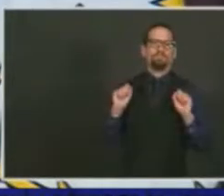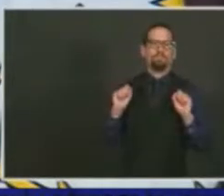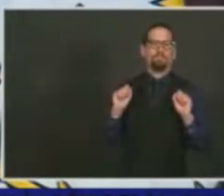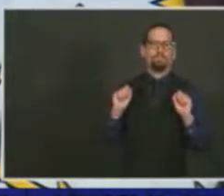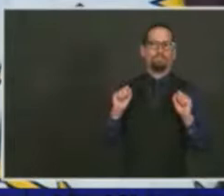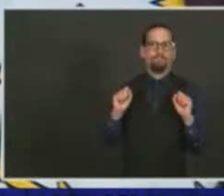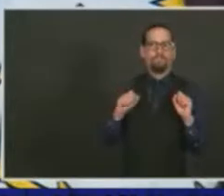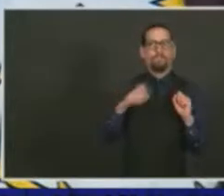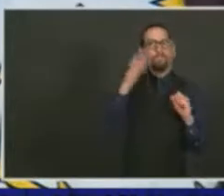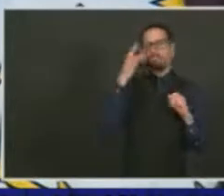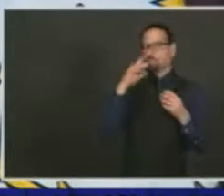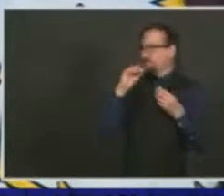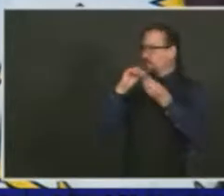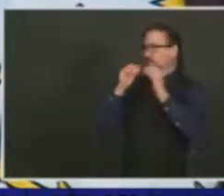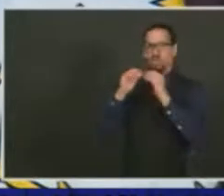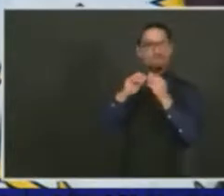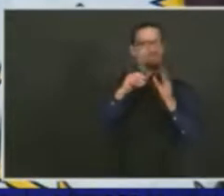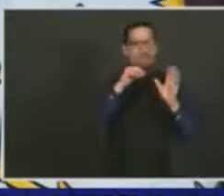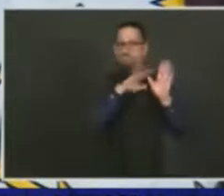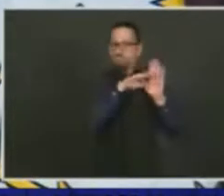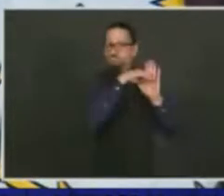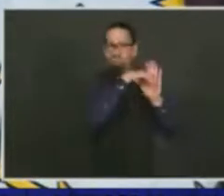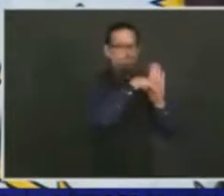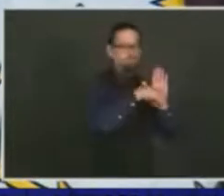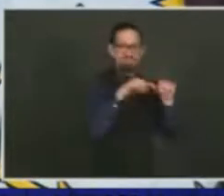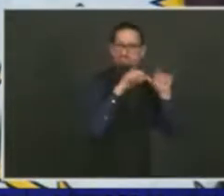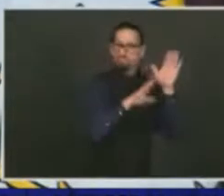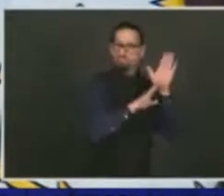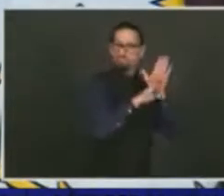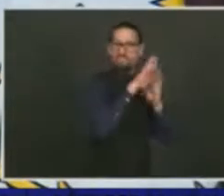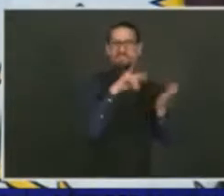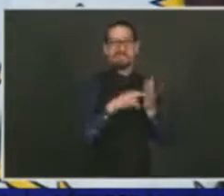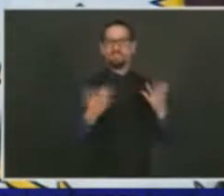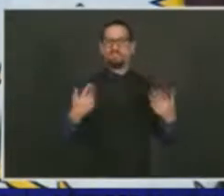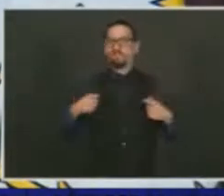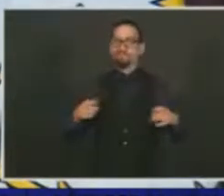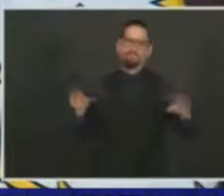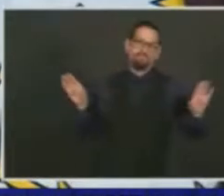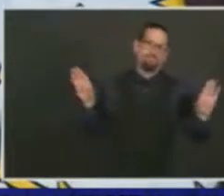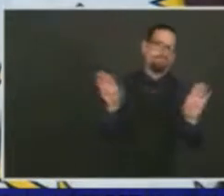Speaking of that, we're nearing our own metrics to move back to phase 2.